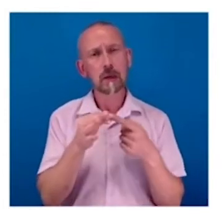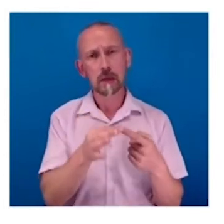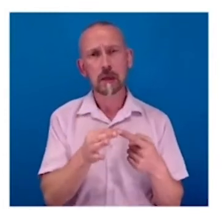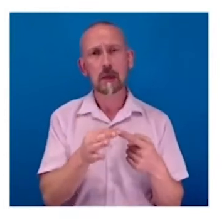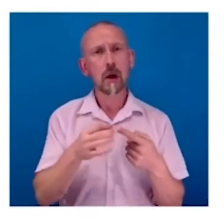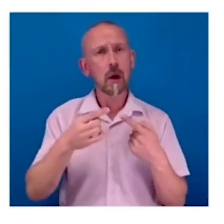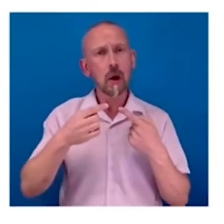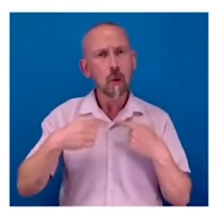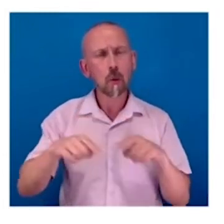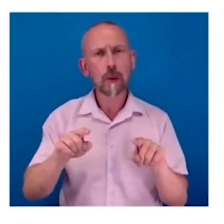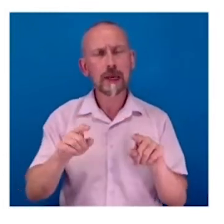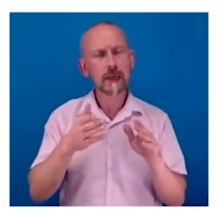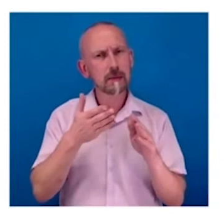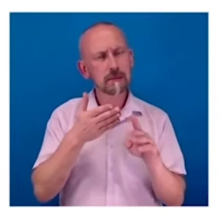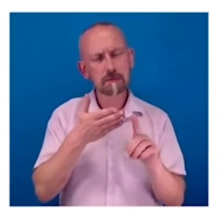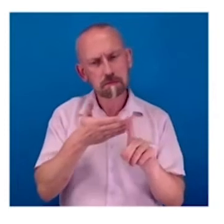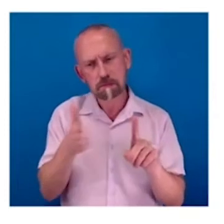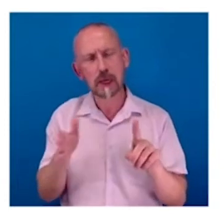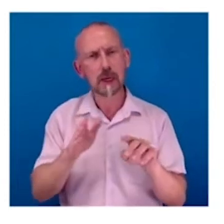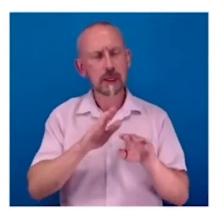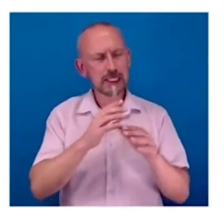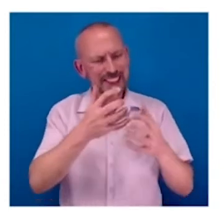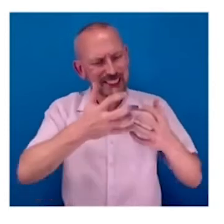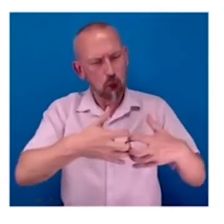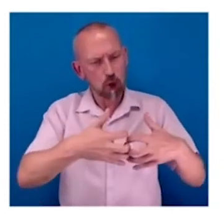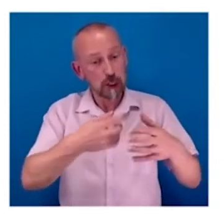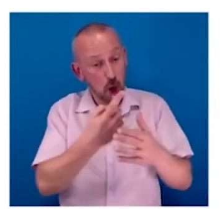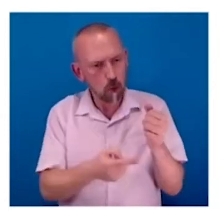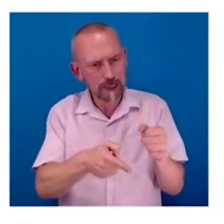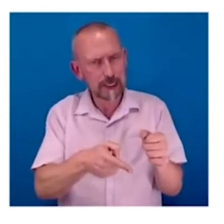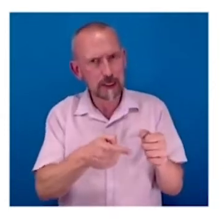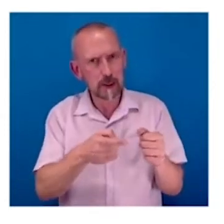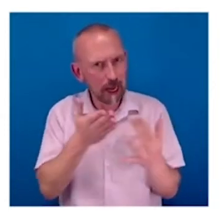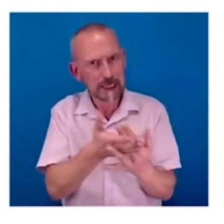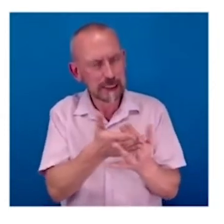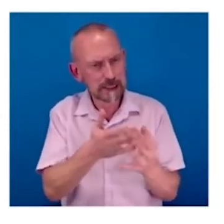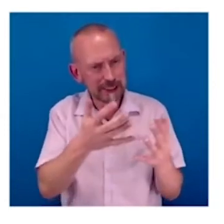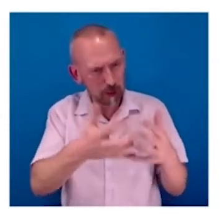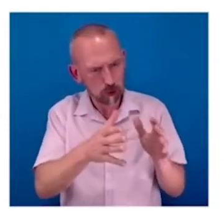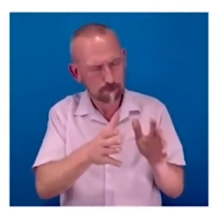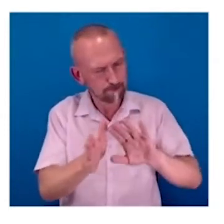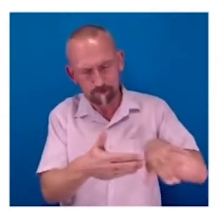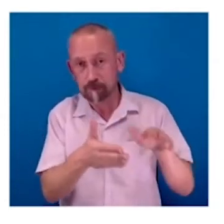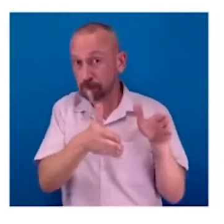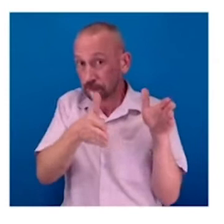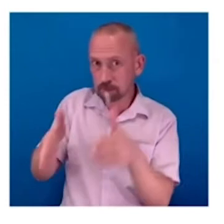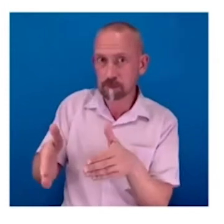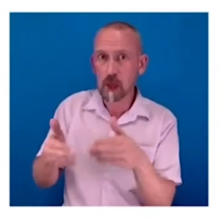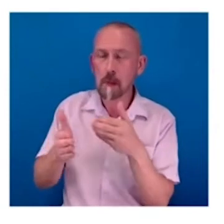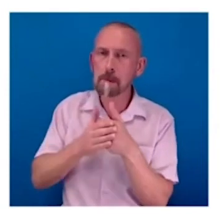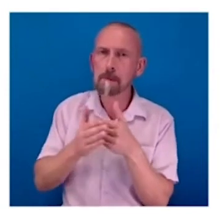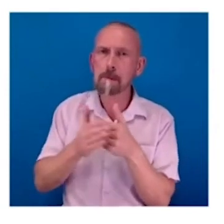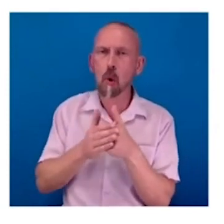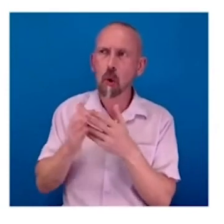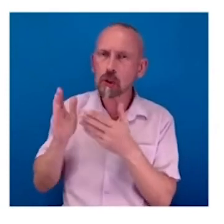solely technical aspects of accessibility, so more the technical aspects, and we're seeing a shift in making it more of the services